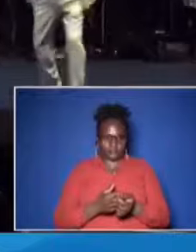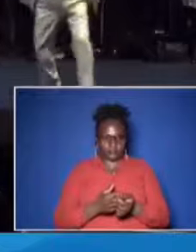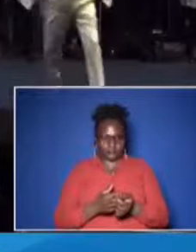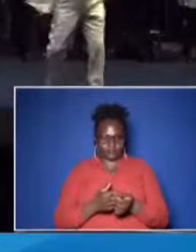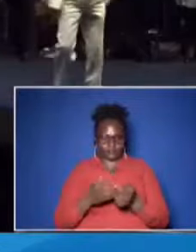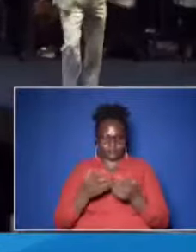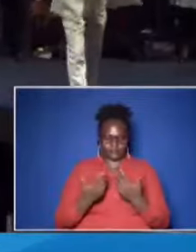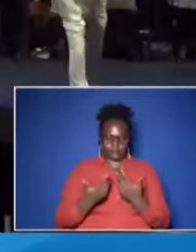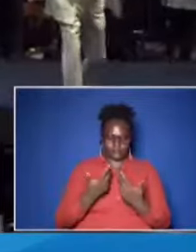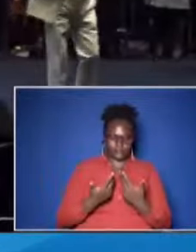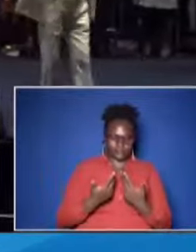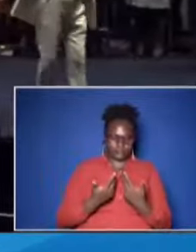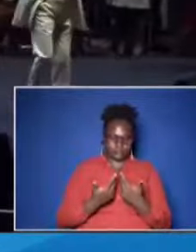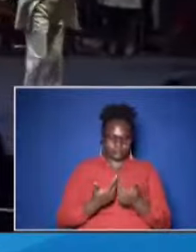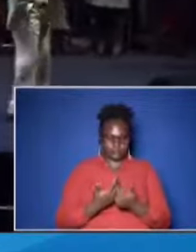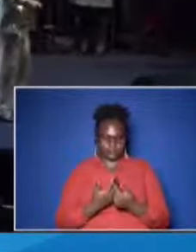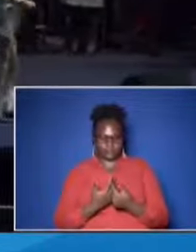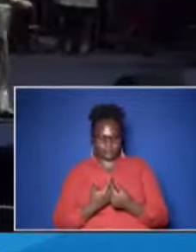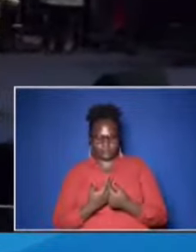three